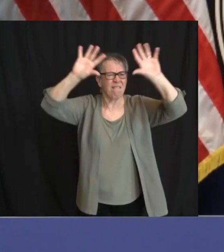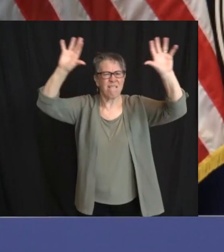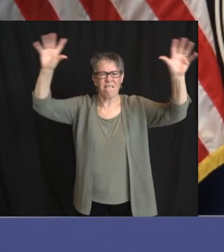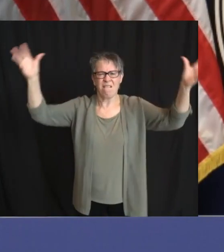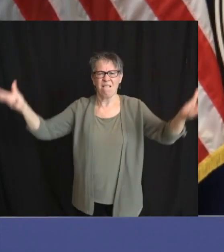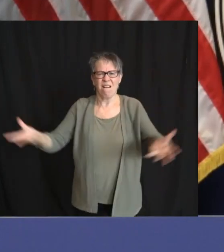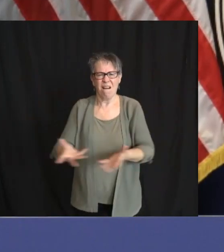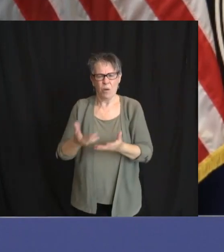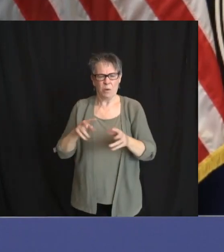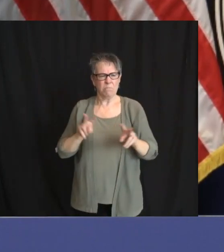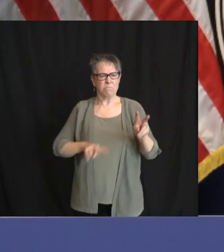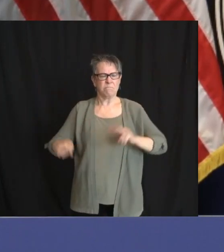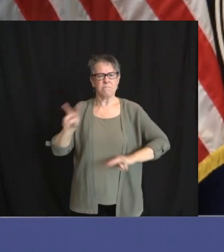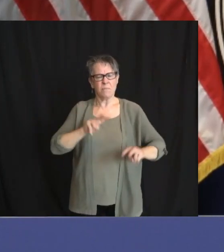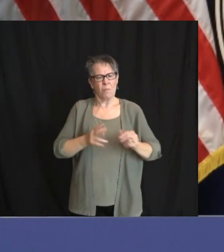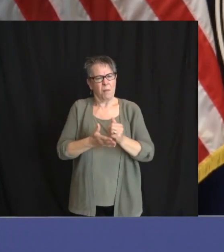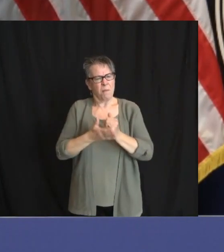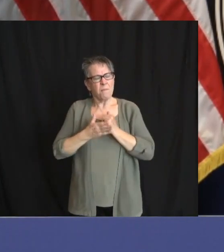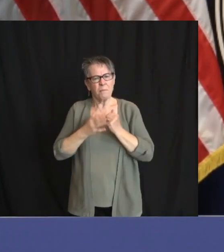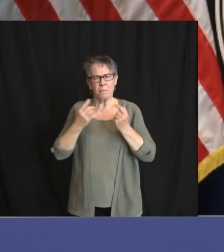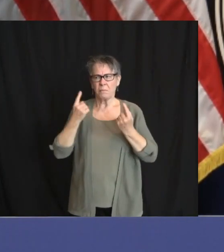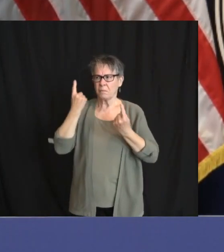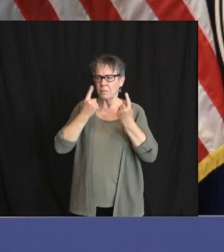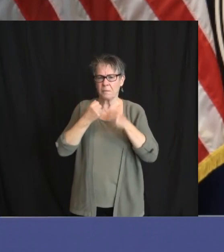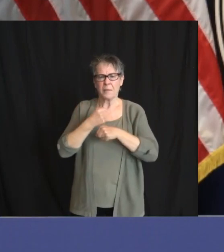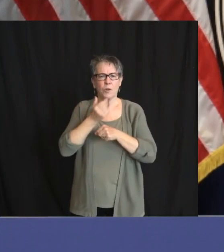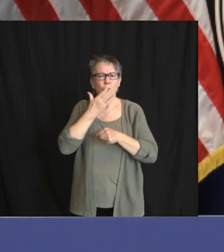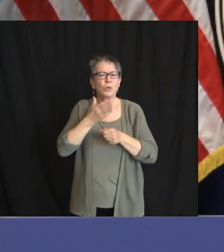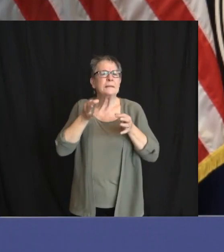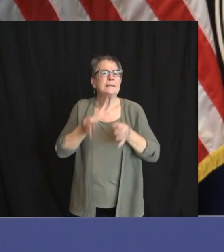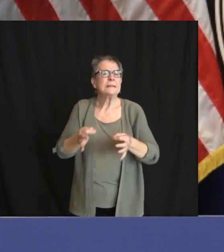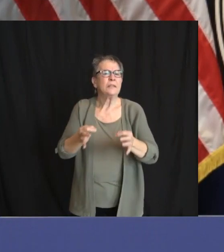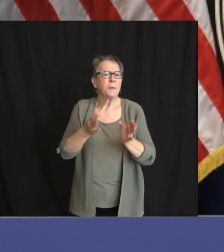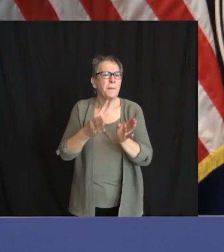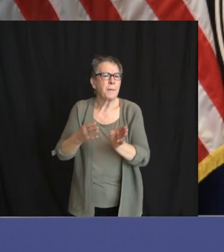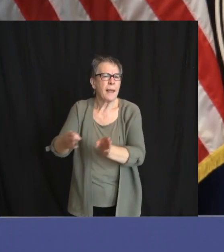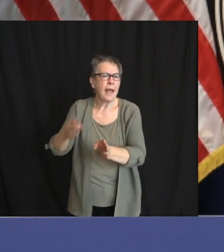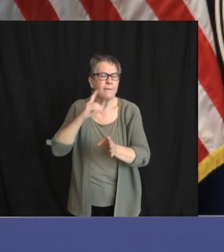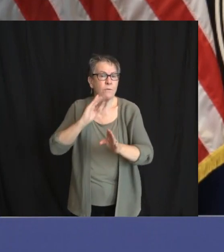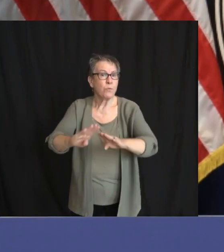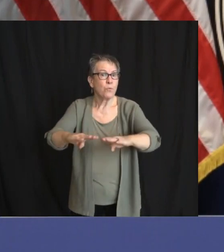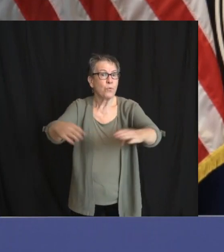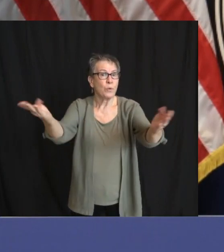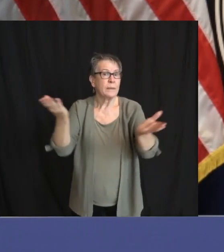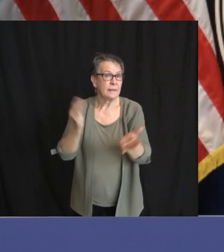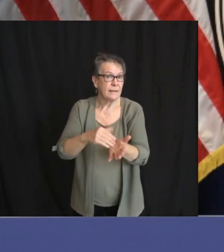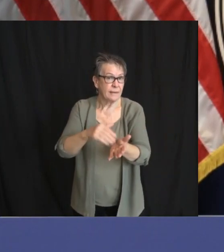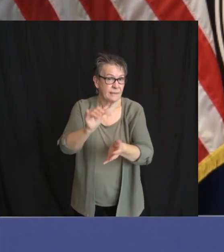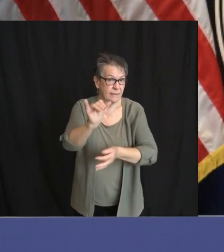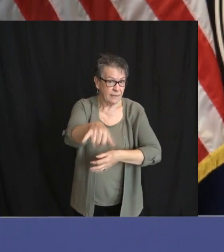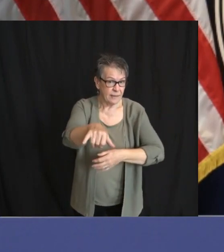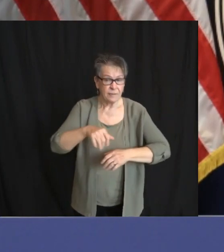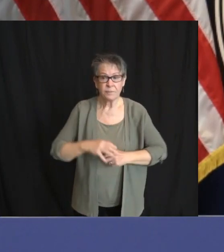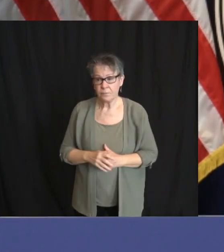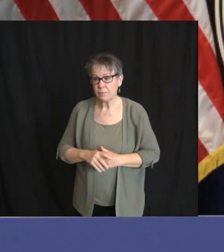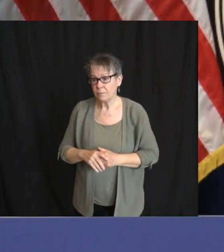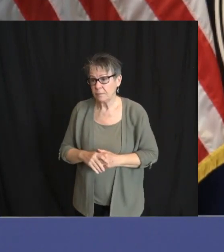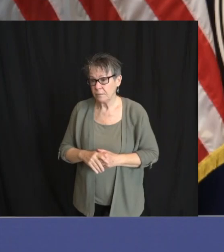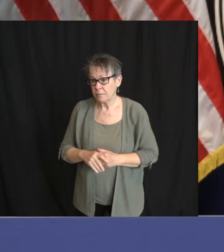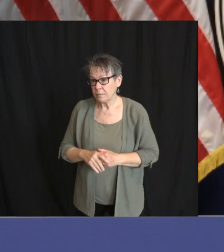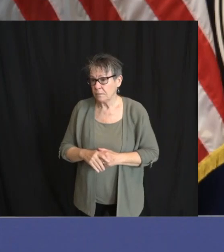I would use the word exceptional to the group, and that includes Neera and Evie, and I could go through and comment about each and every one of them, but